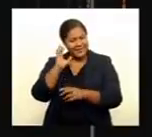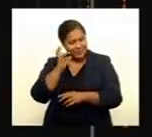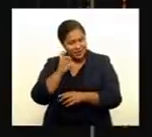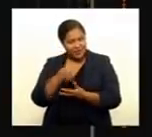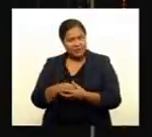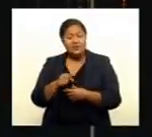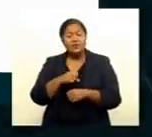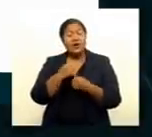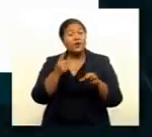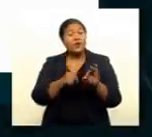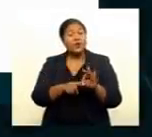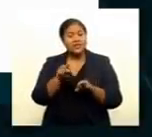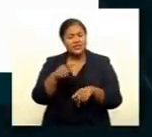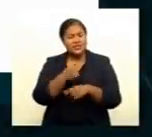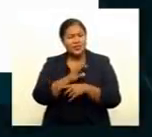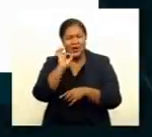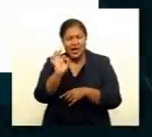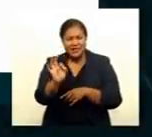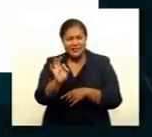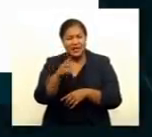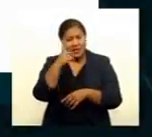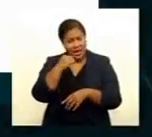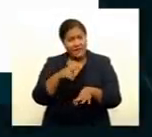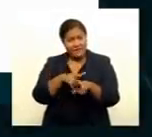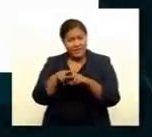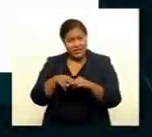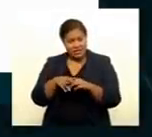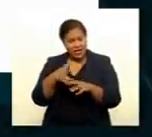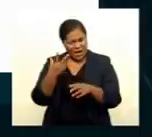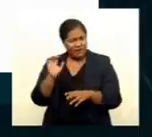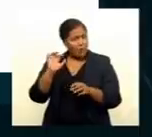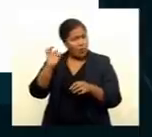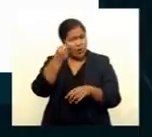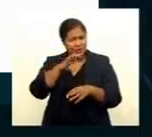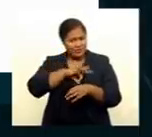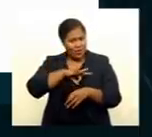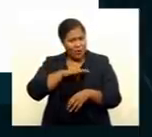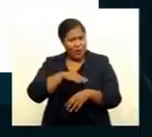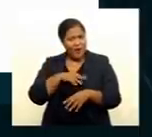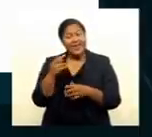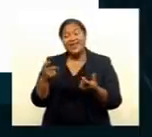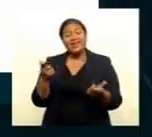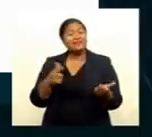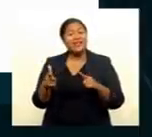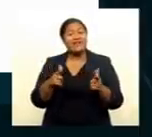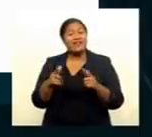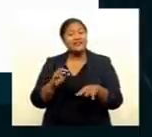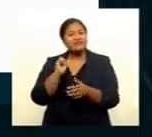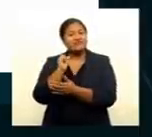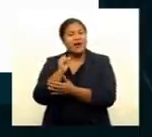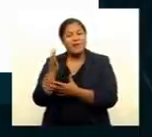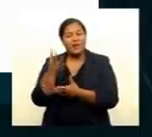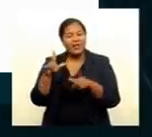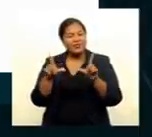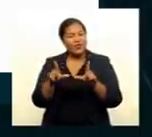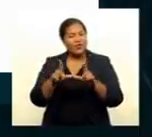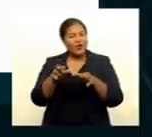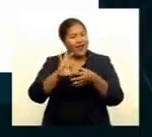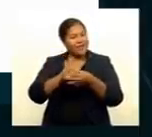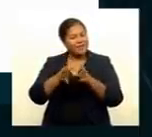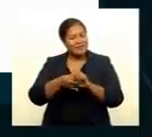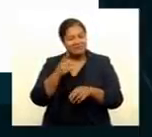poll question, this week we're asking, can Fiji retain its gold medal in Rugby Sevens at the Tokyo Olympics? Visit